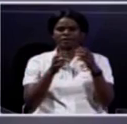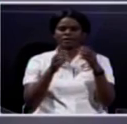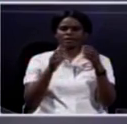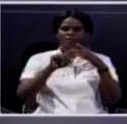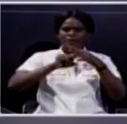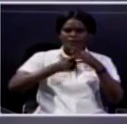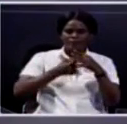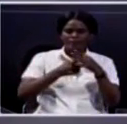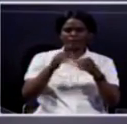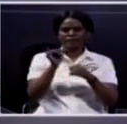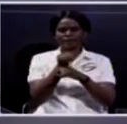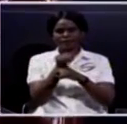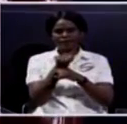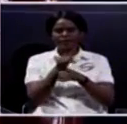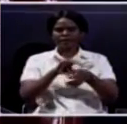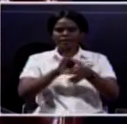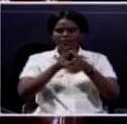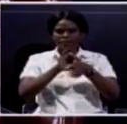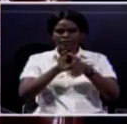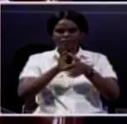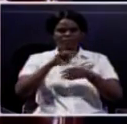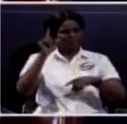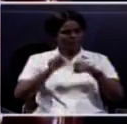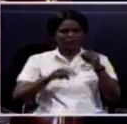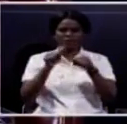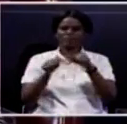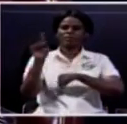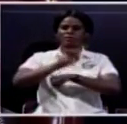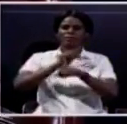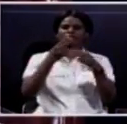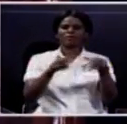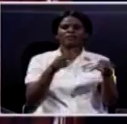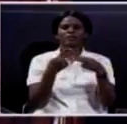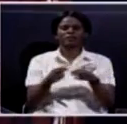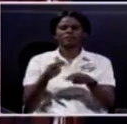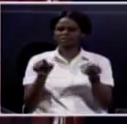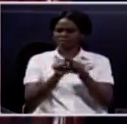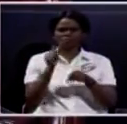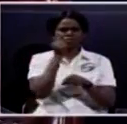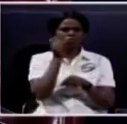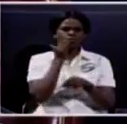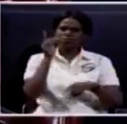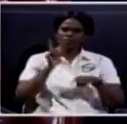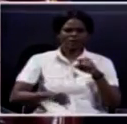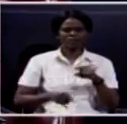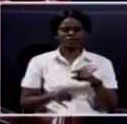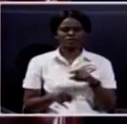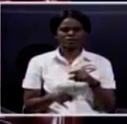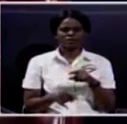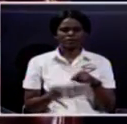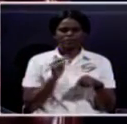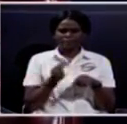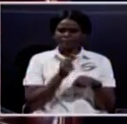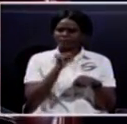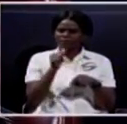child only on beef, you know, eggs, even in our homes. We don't